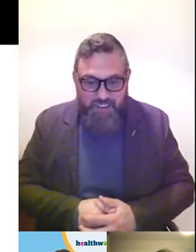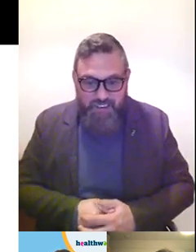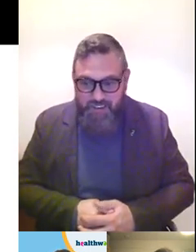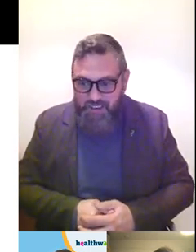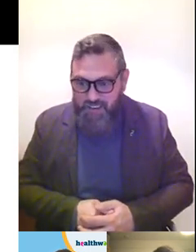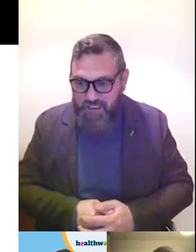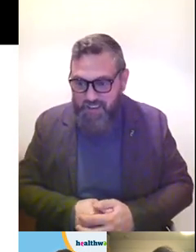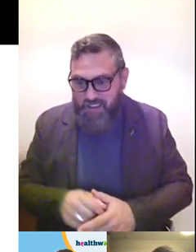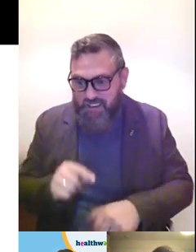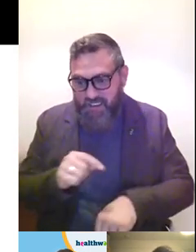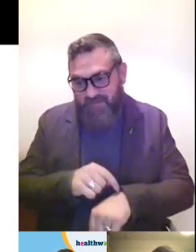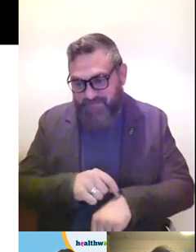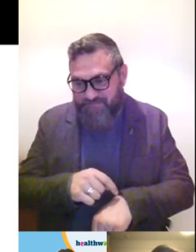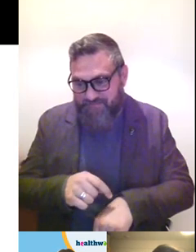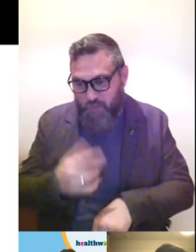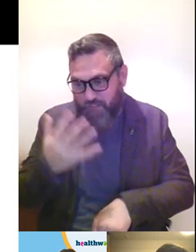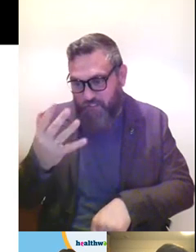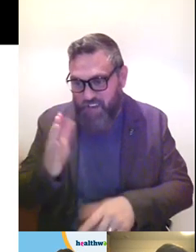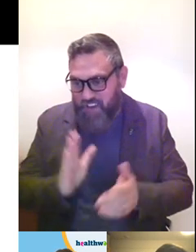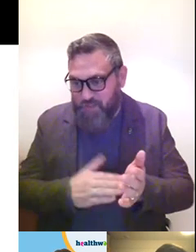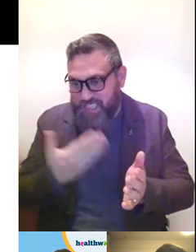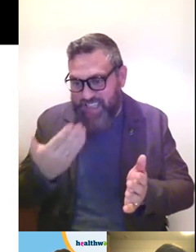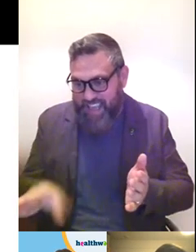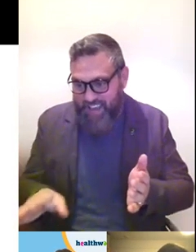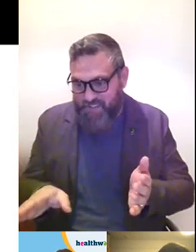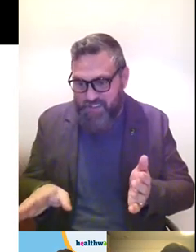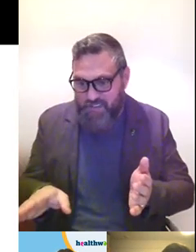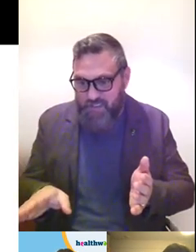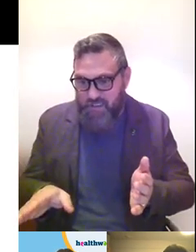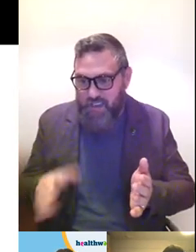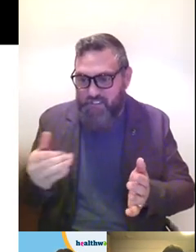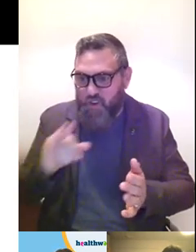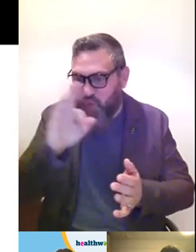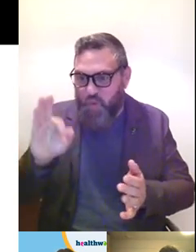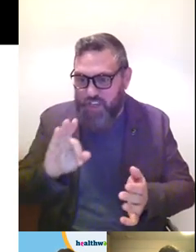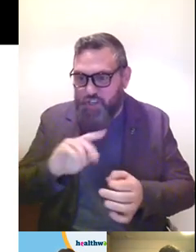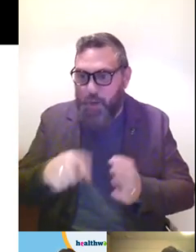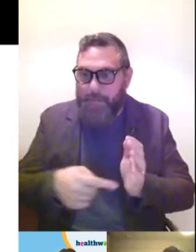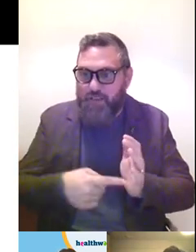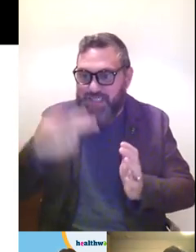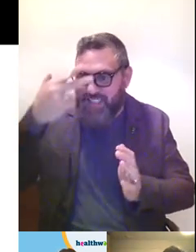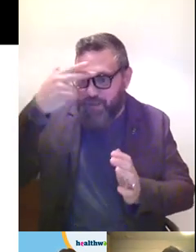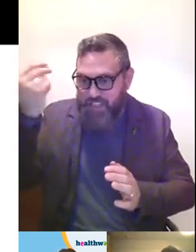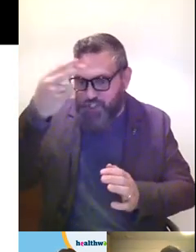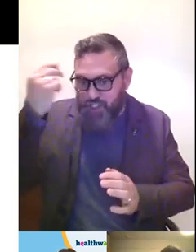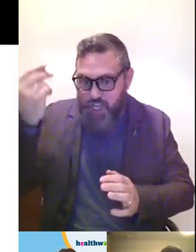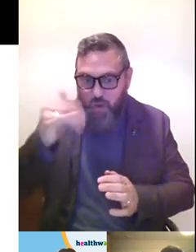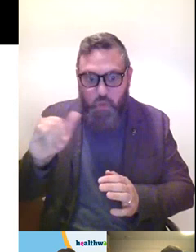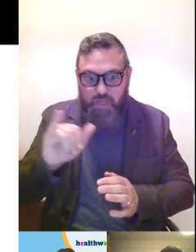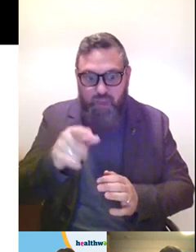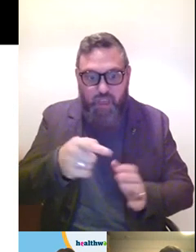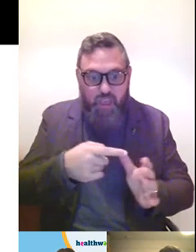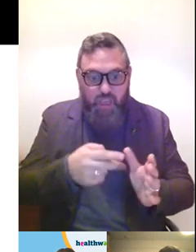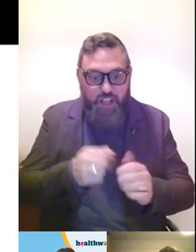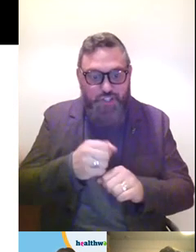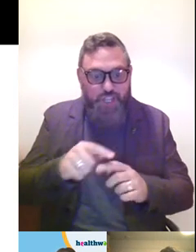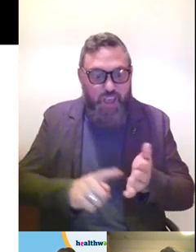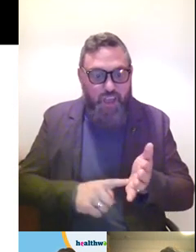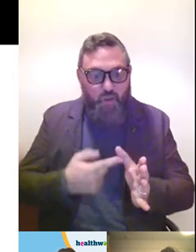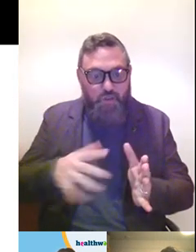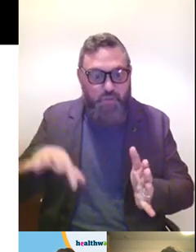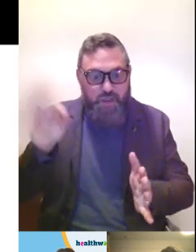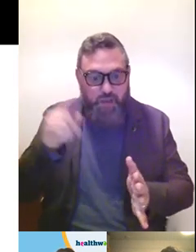So we're coming, you know, we have 5 minutes left. There is a question about dementia that I don't know, Angela, if you wanted to pick up, because I can